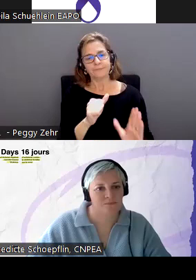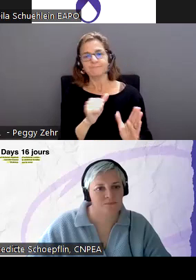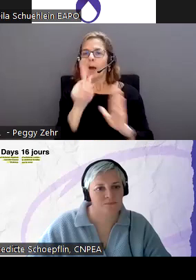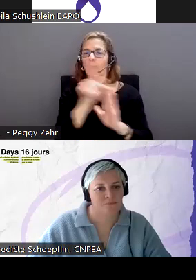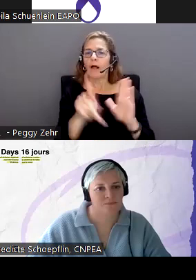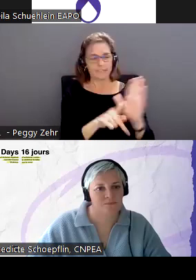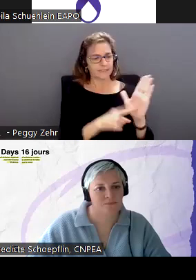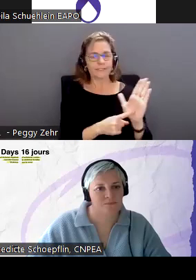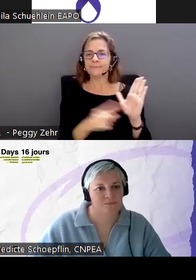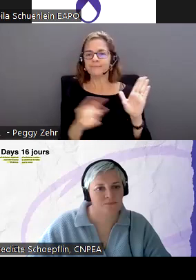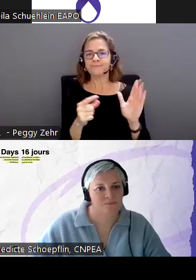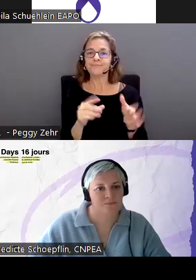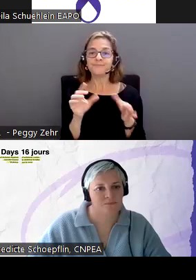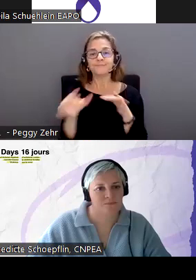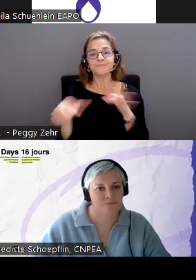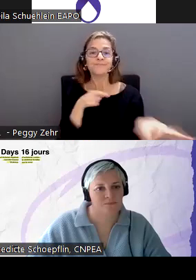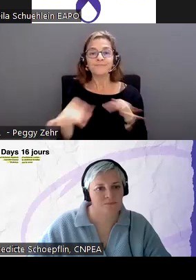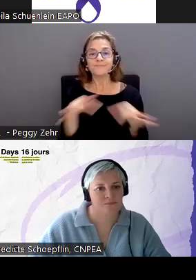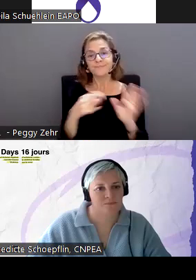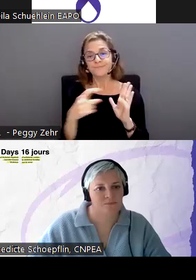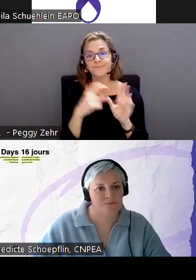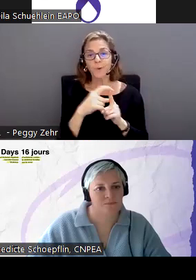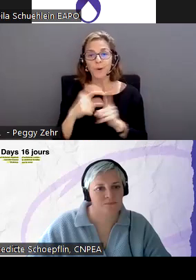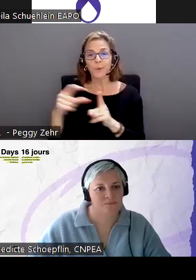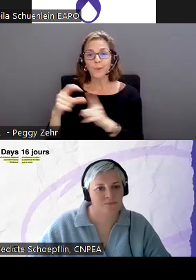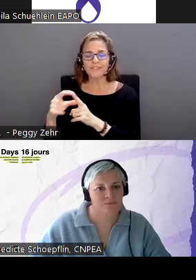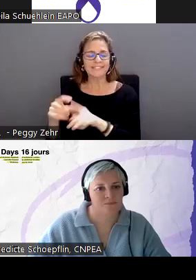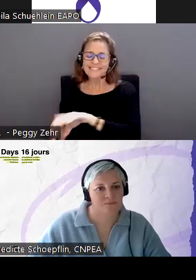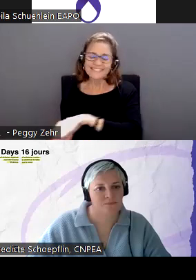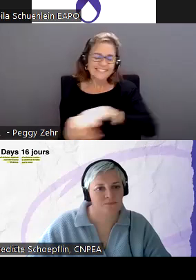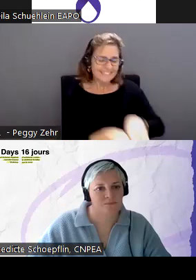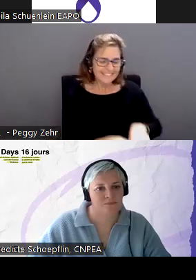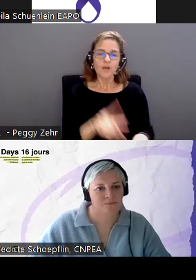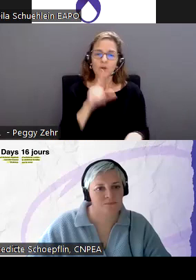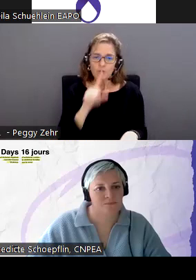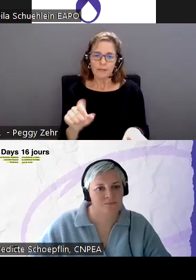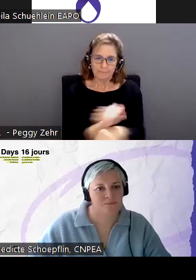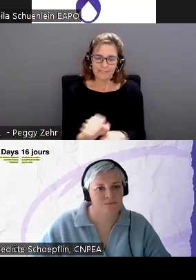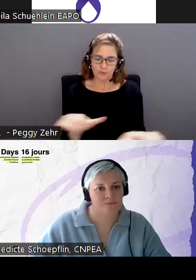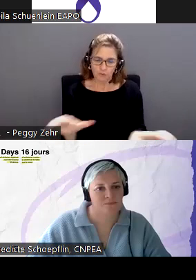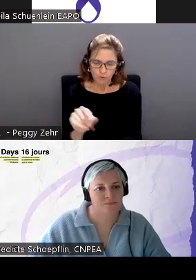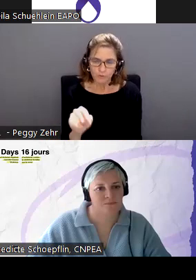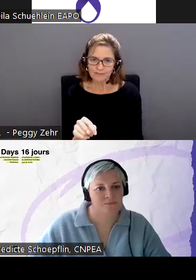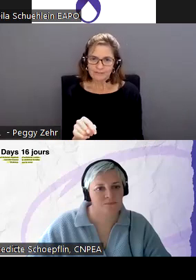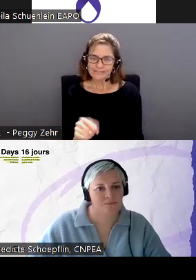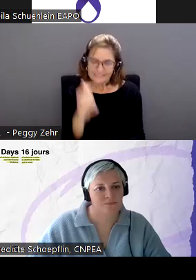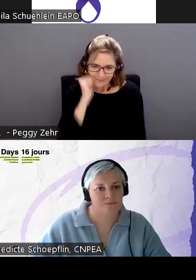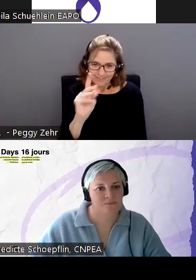words, but in practice. And we really need to do this to not just